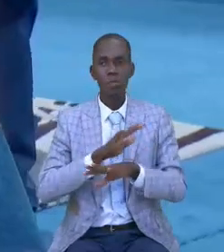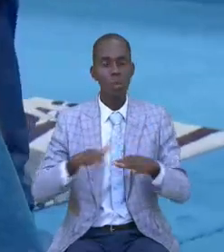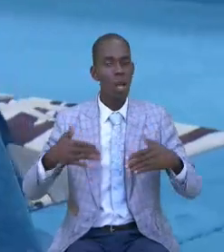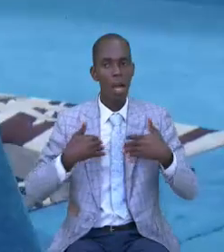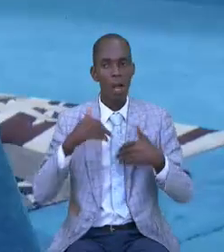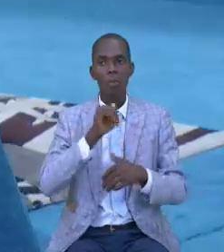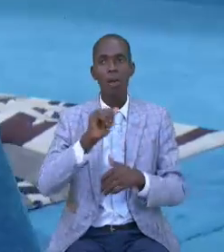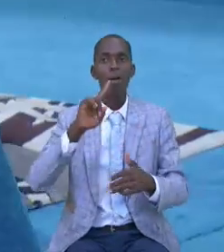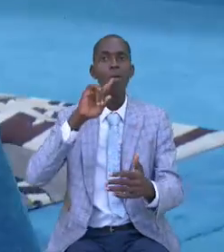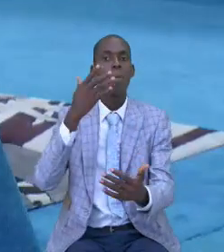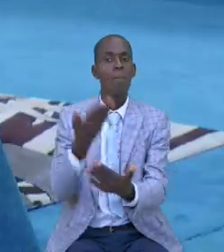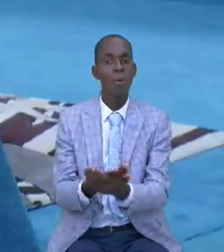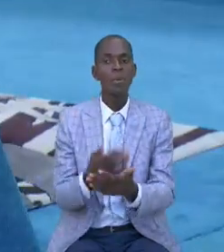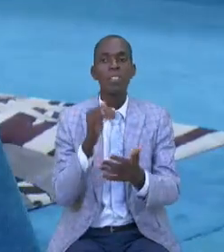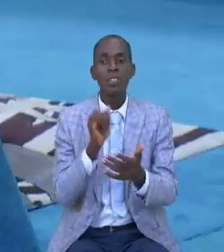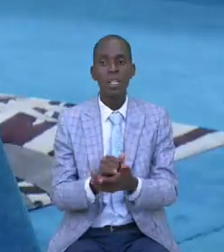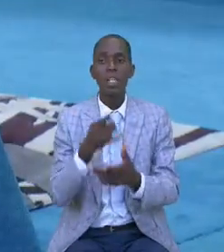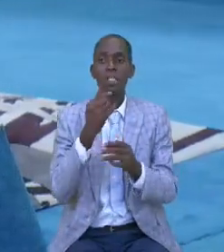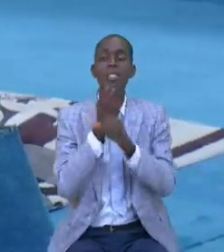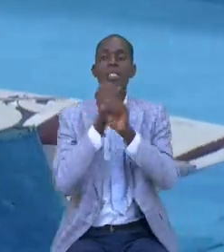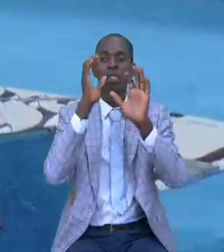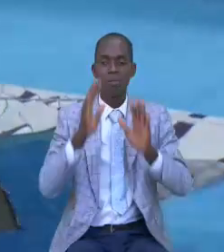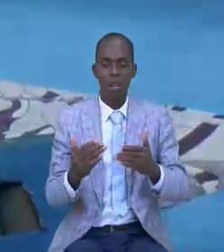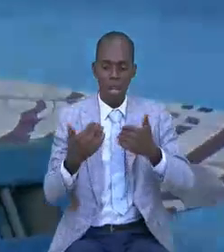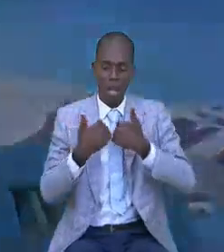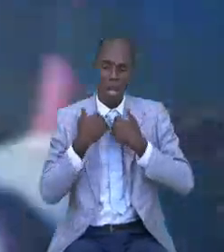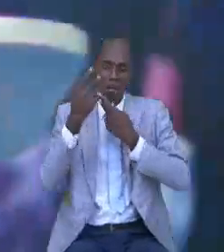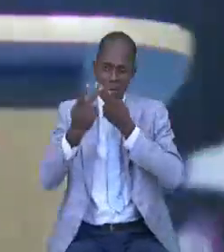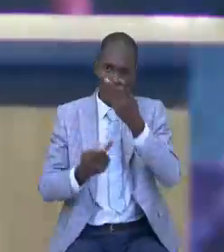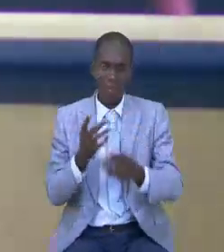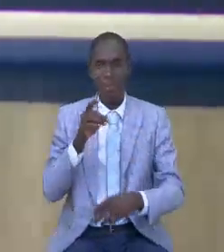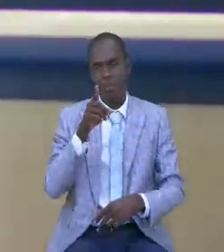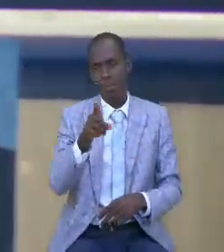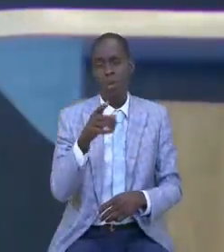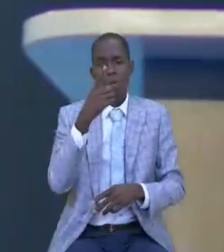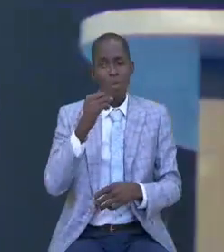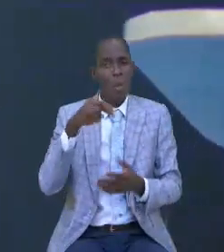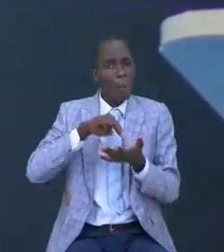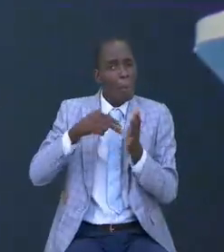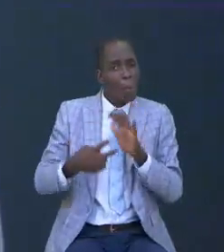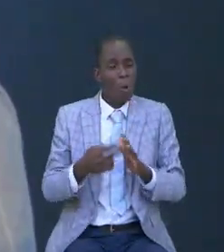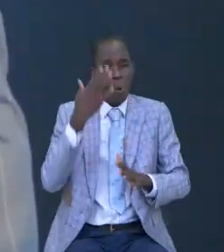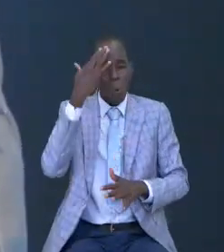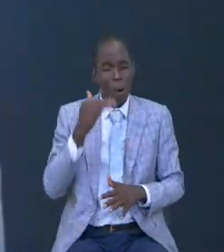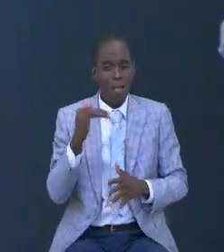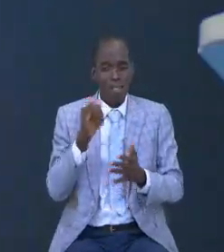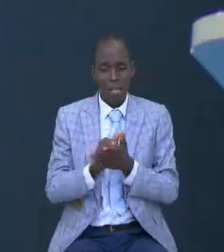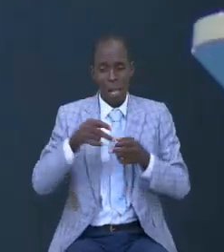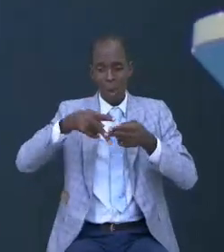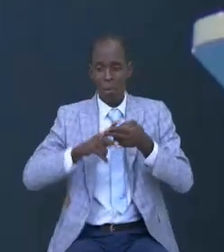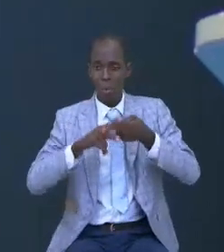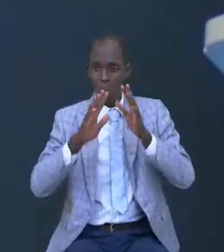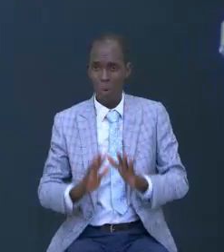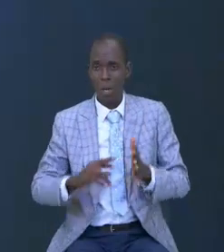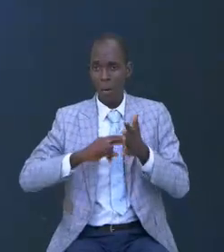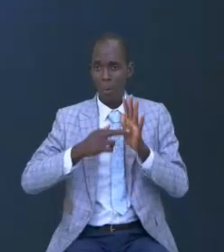that the Savior had visited you. The purpose why that plumber came is to make sure that